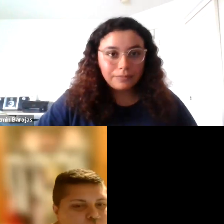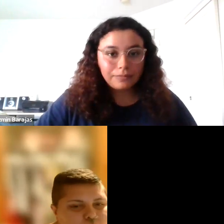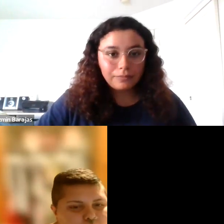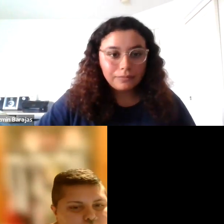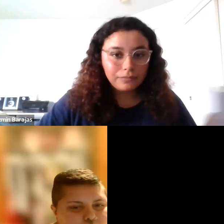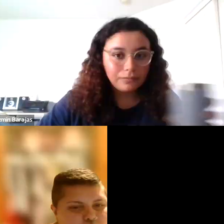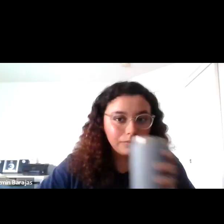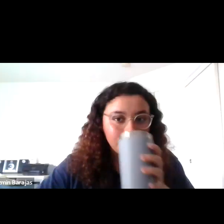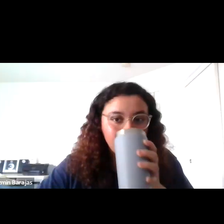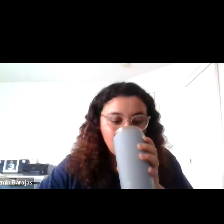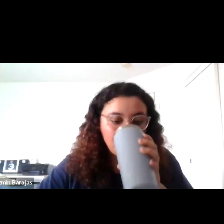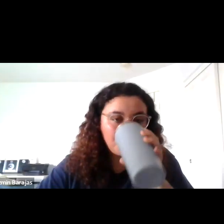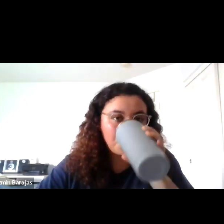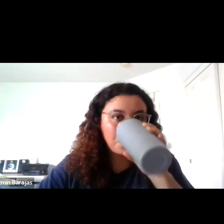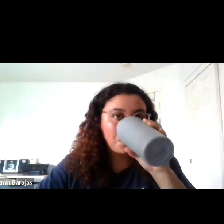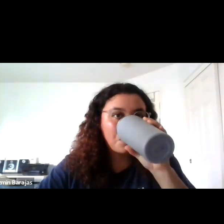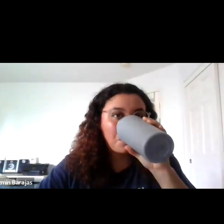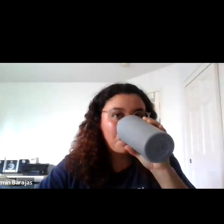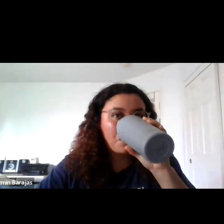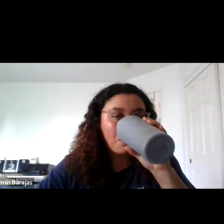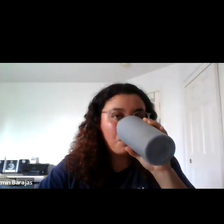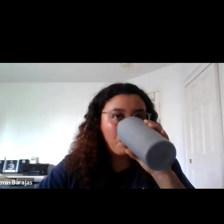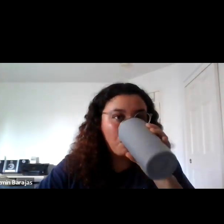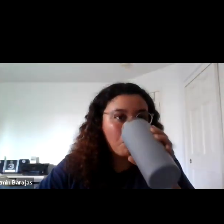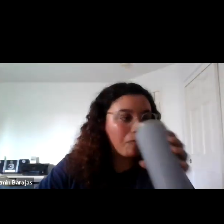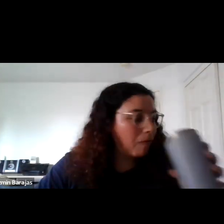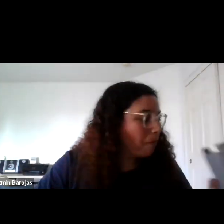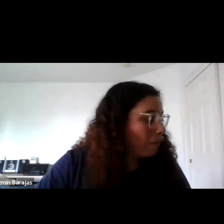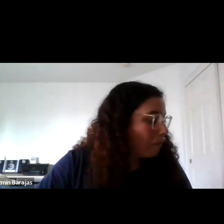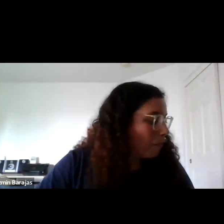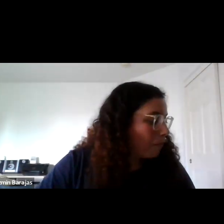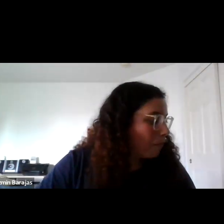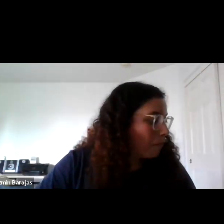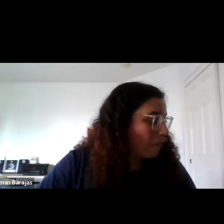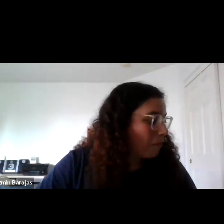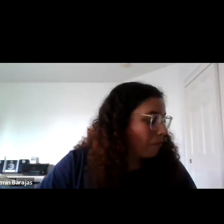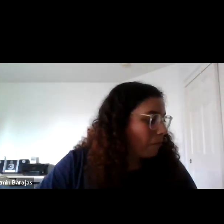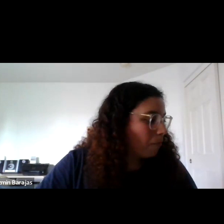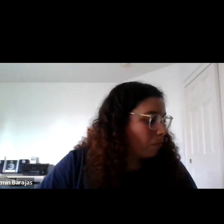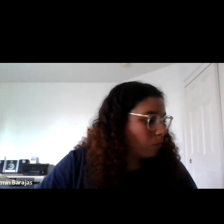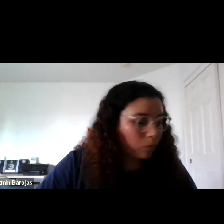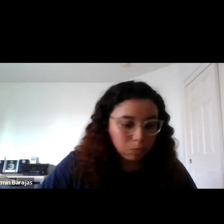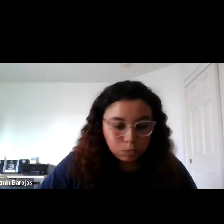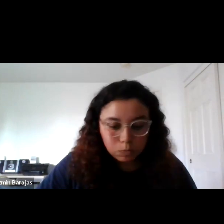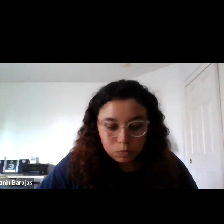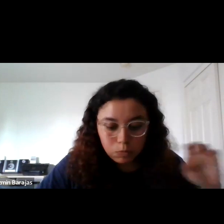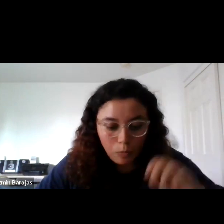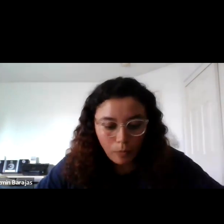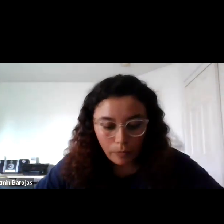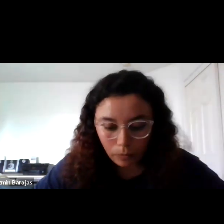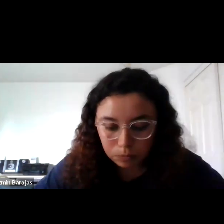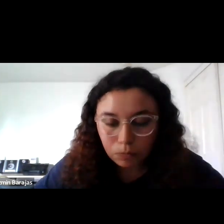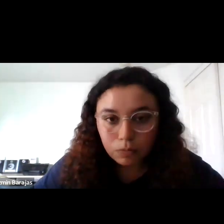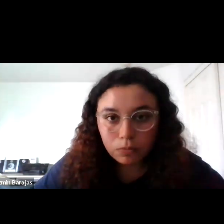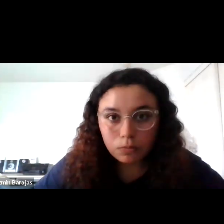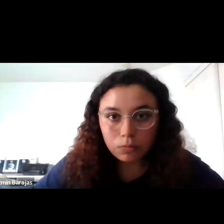Yeah, I've only been in rural school districts, and something that I've noticed is